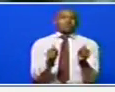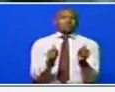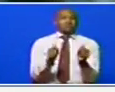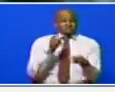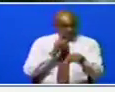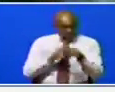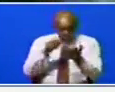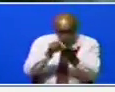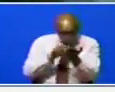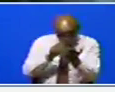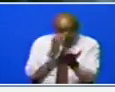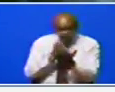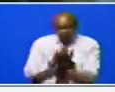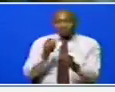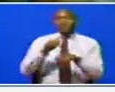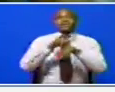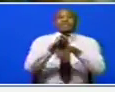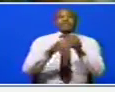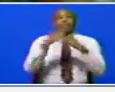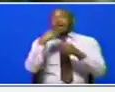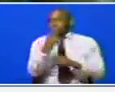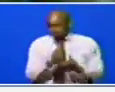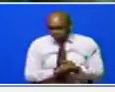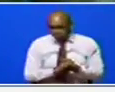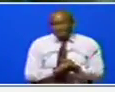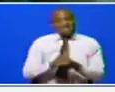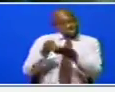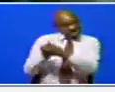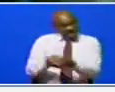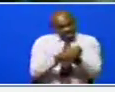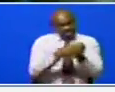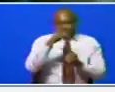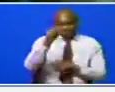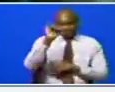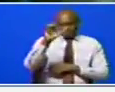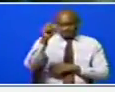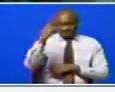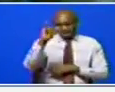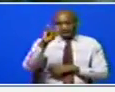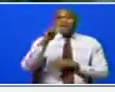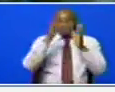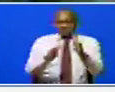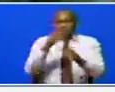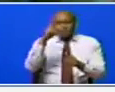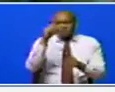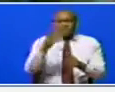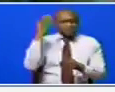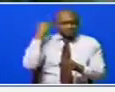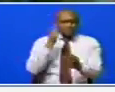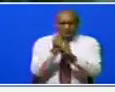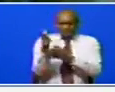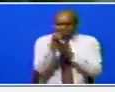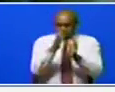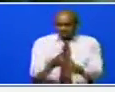confer those certificates to their respective winners. And in Nyali, of course, we had Mohammed Ali, the former KTN